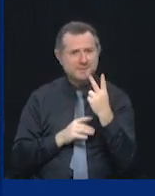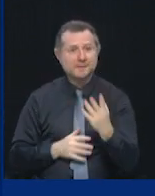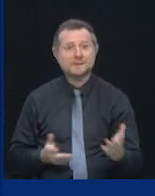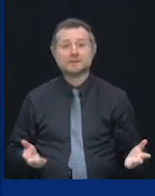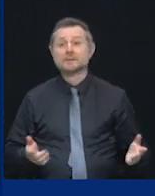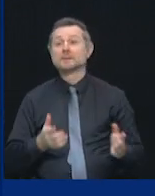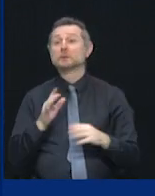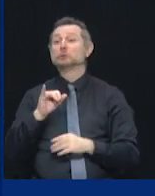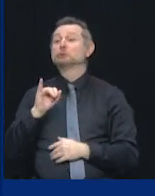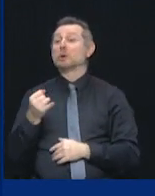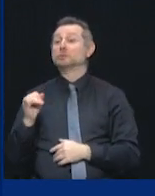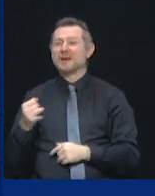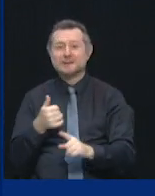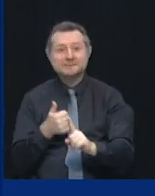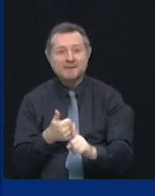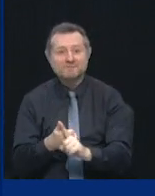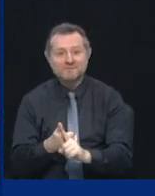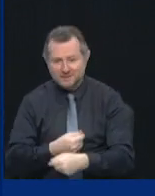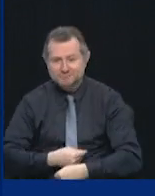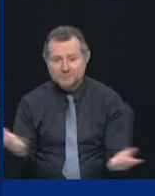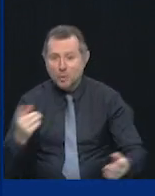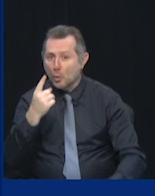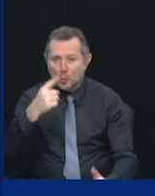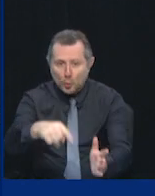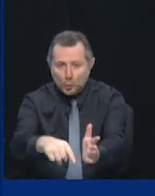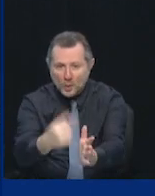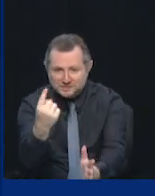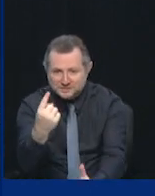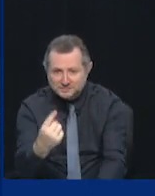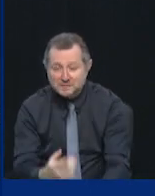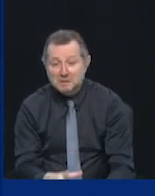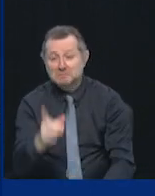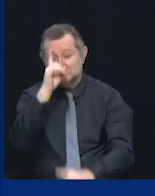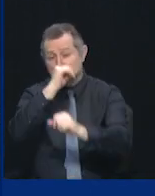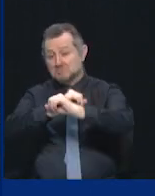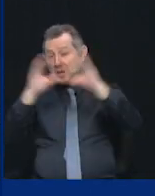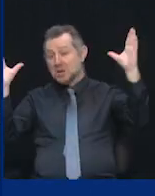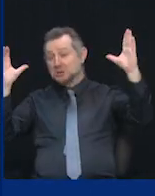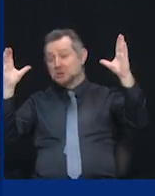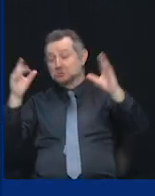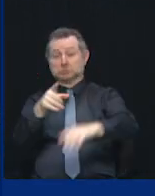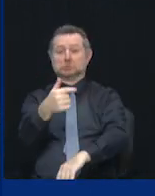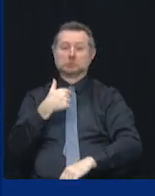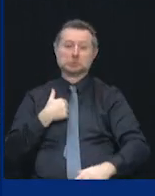one shot. So think about this. You are walking into the subway station anyway.